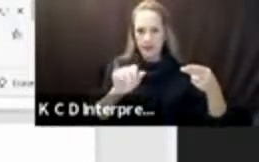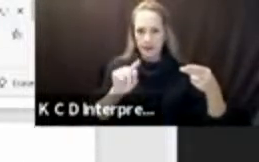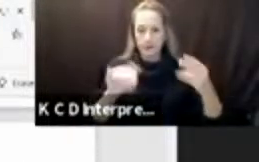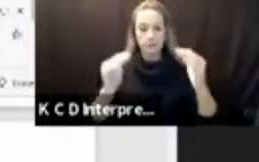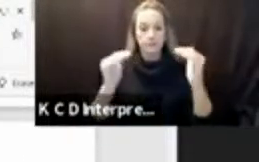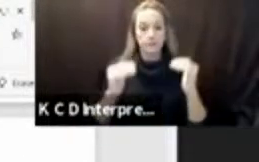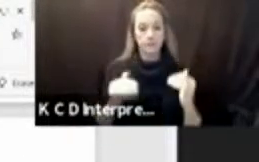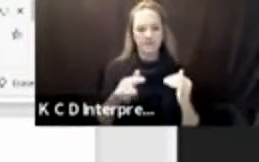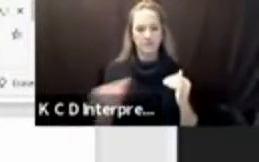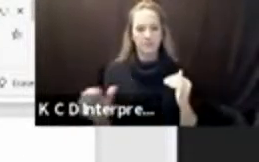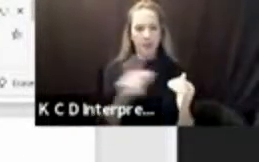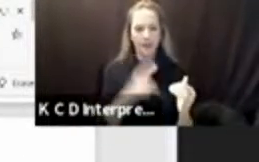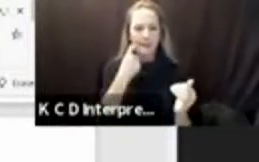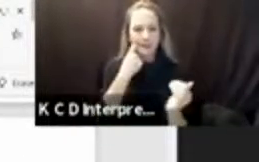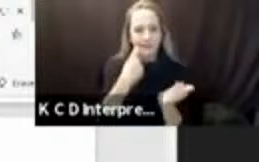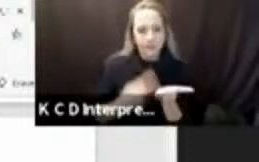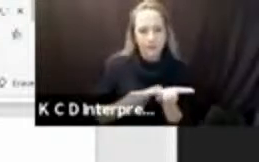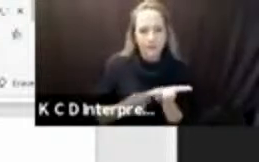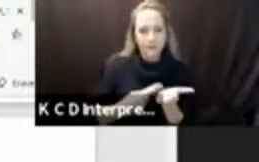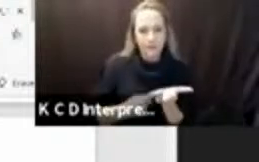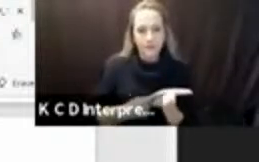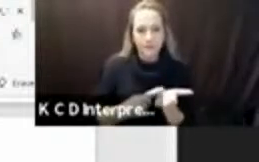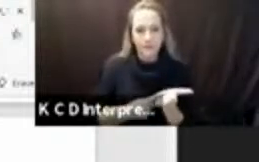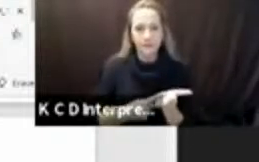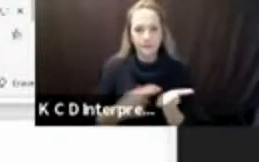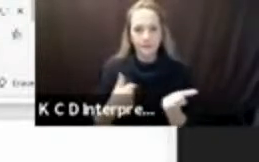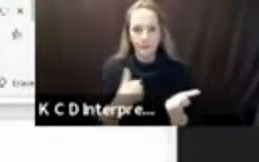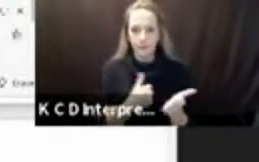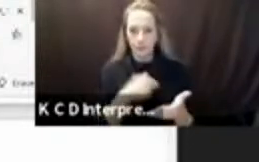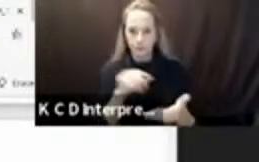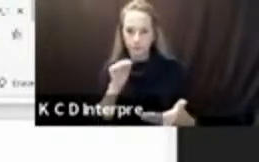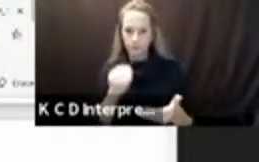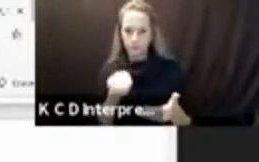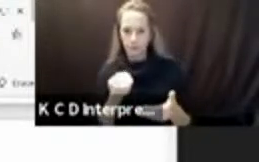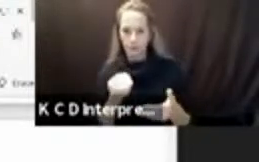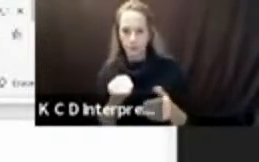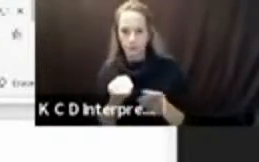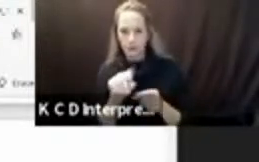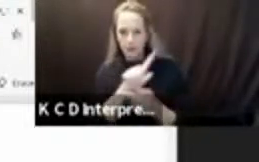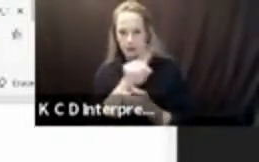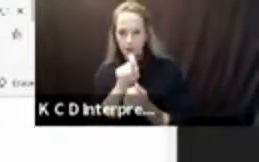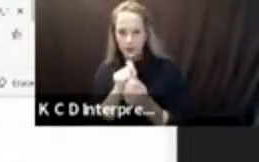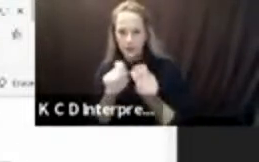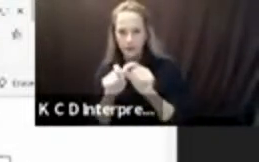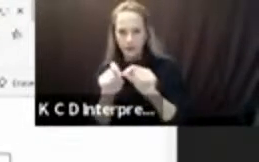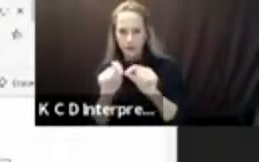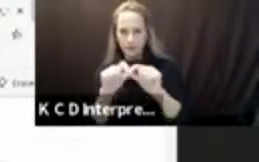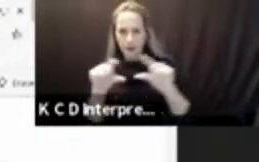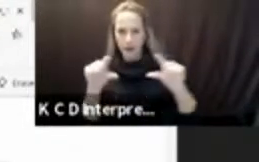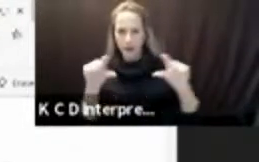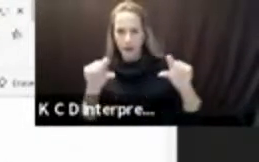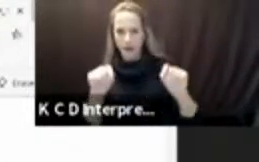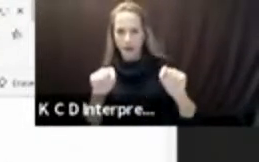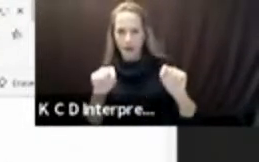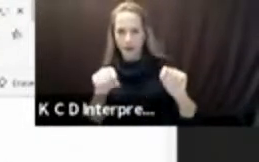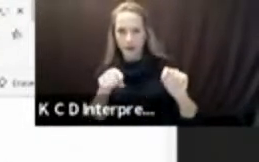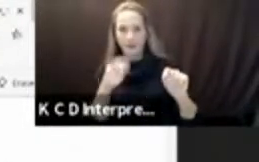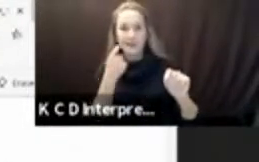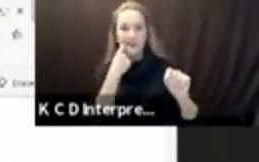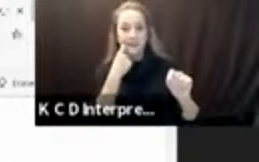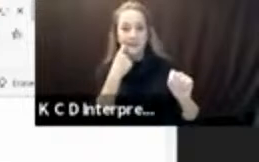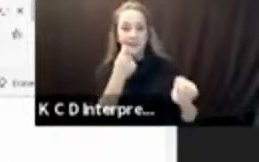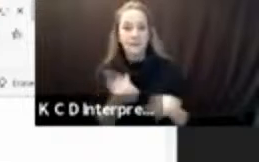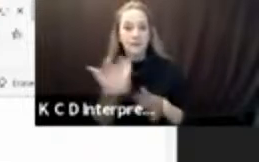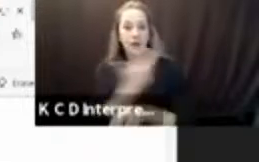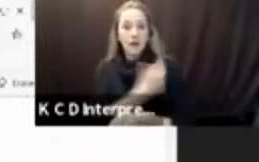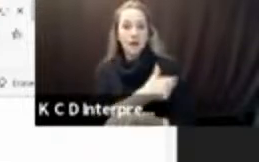back to the discussion we had a few minutes ago. We even put a specific box by that most recent amount of